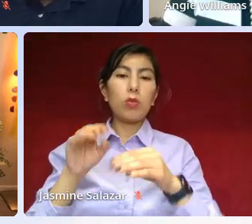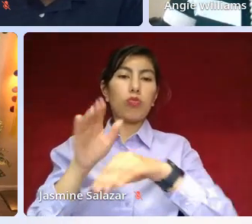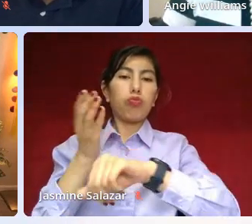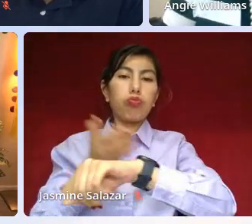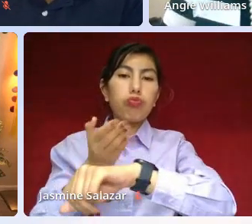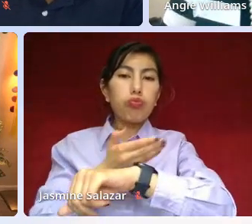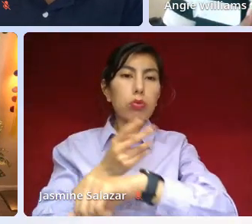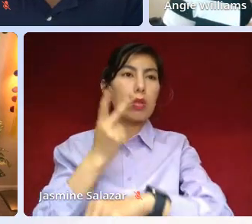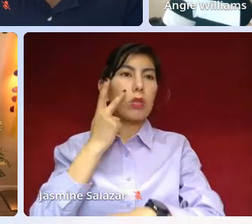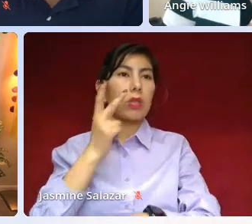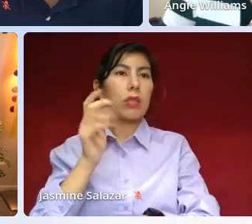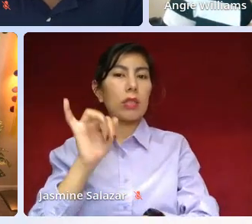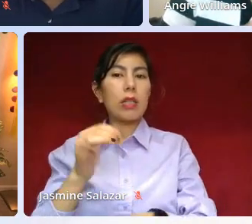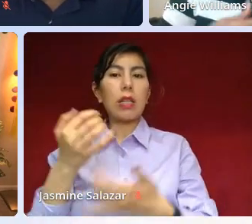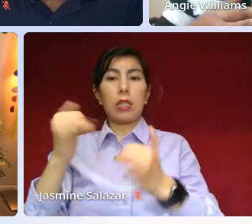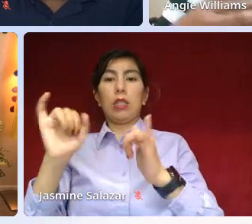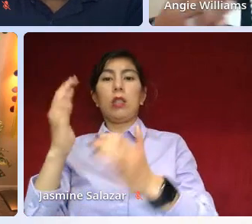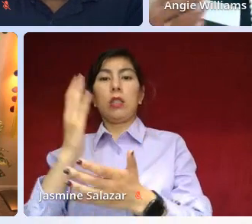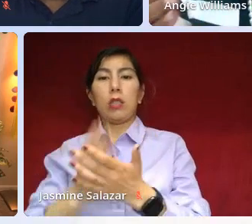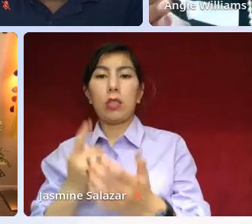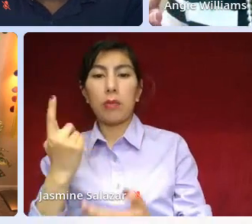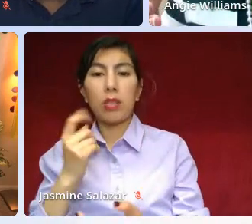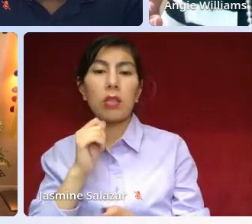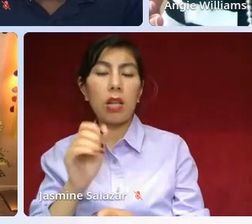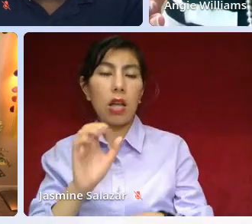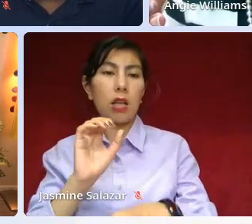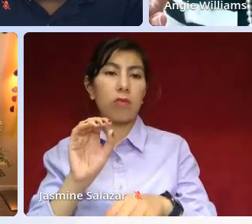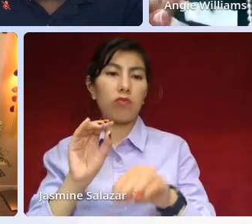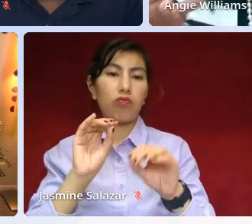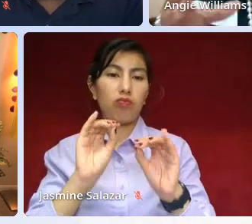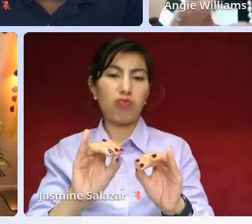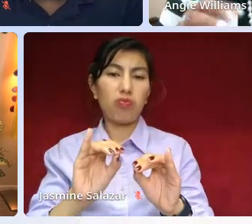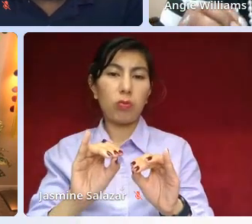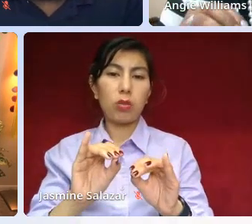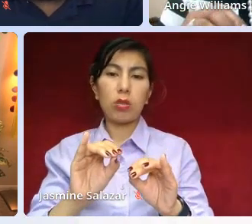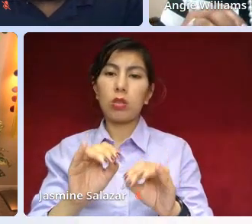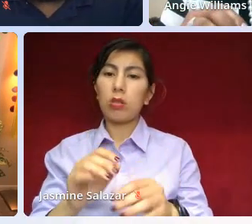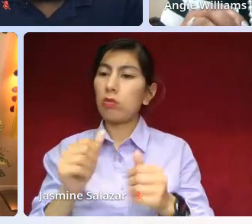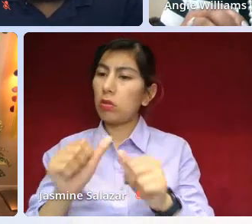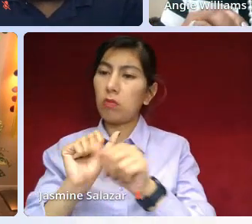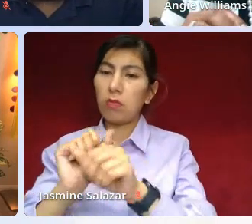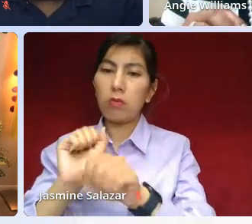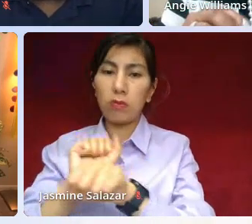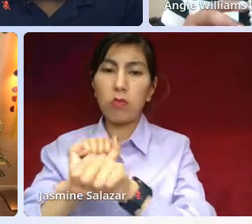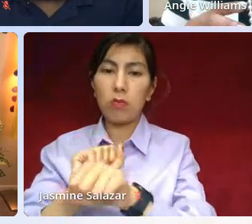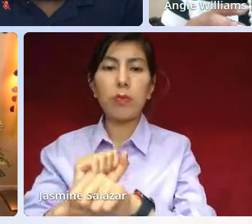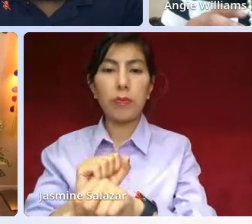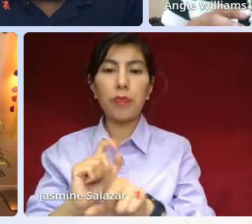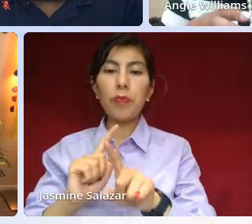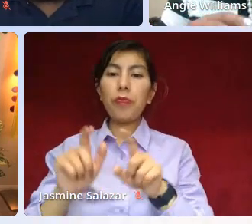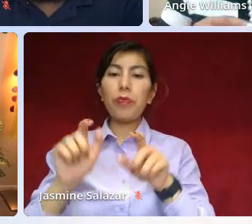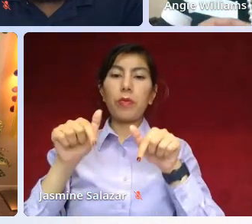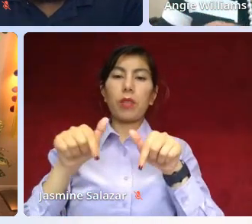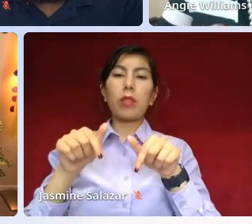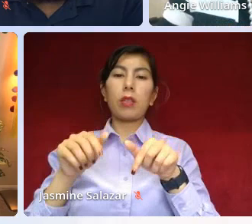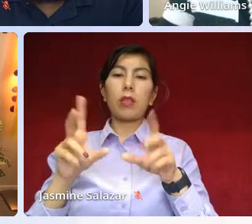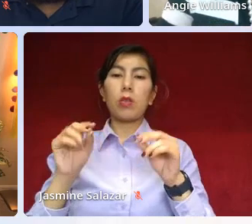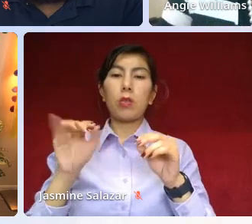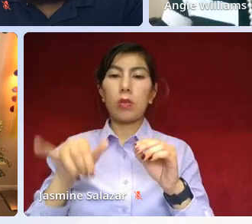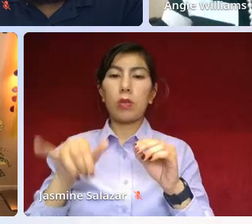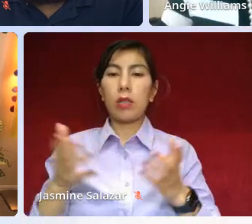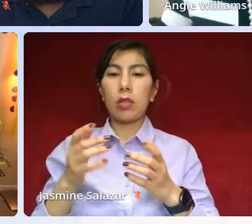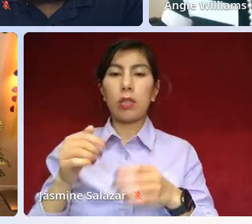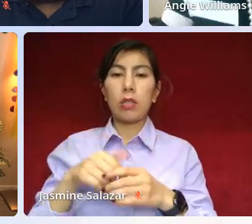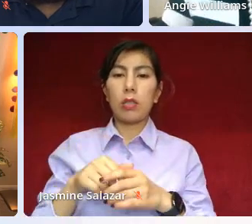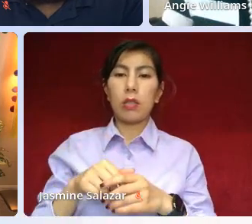that there's still something that's not in place, you might build on. So that is what we have done here at Aspire. We're